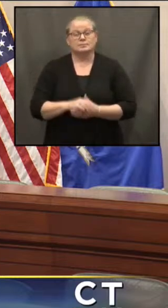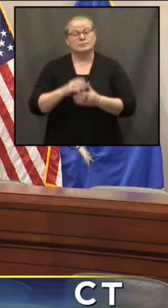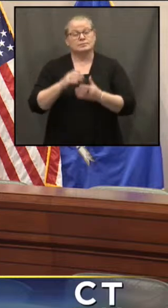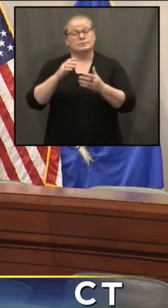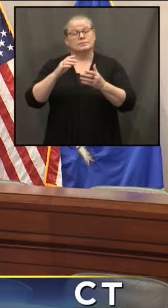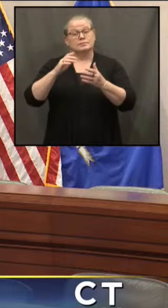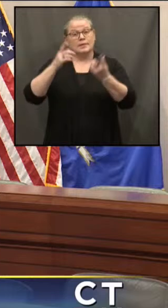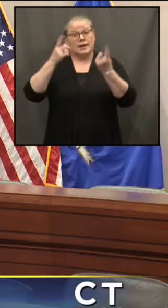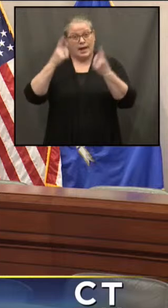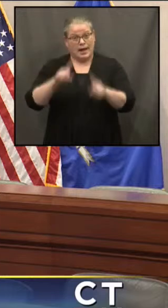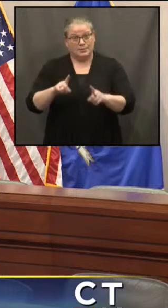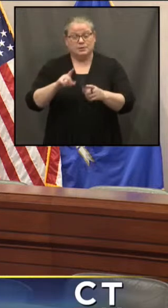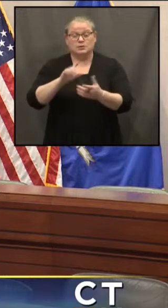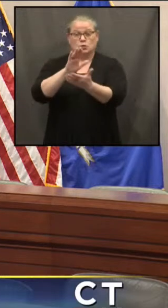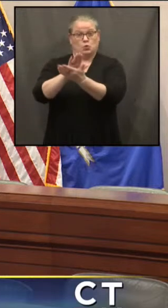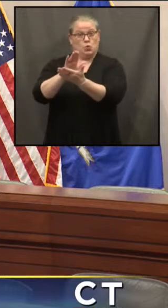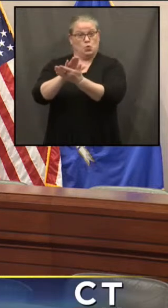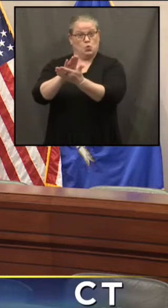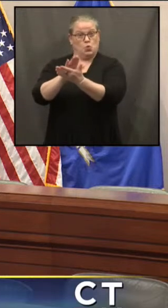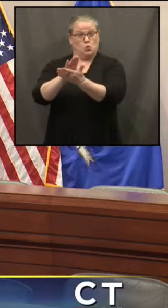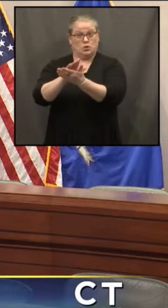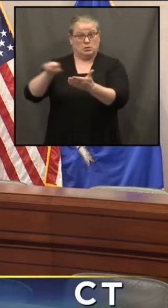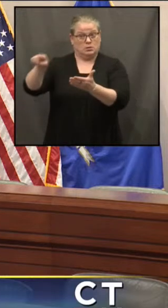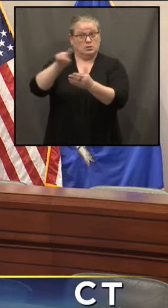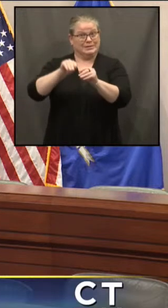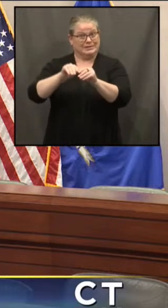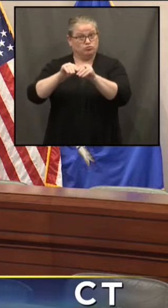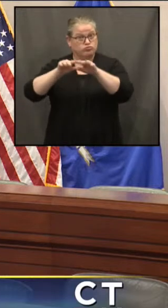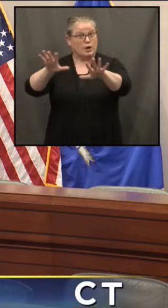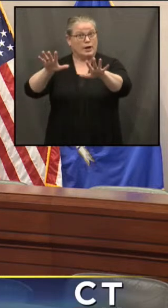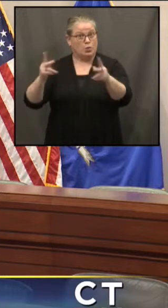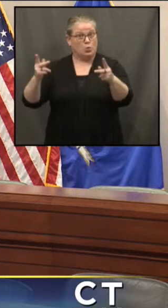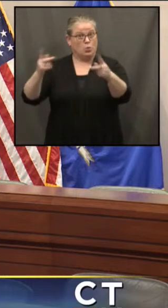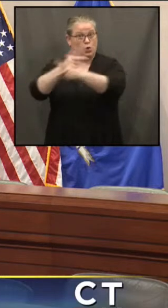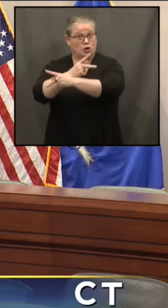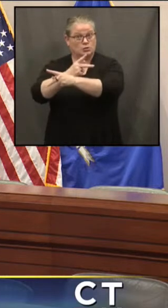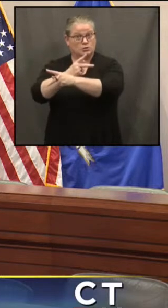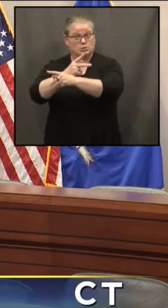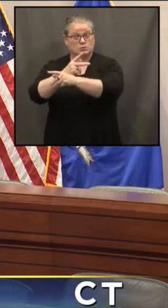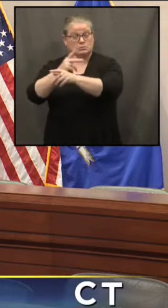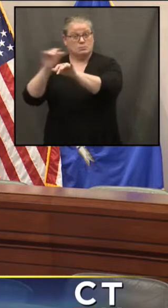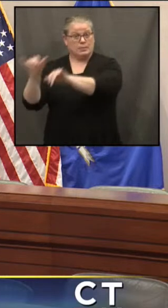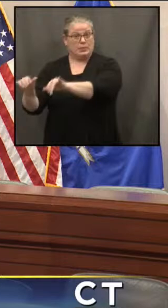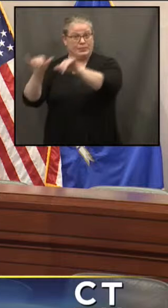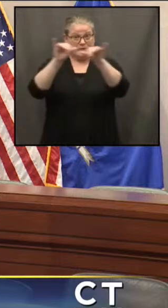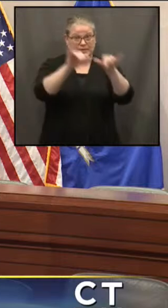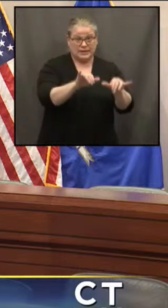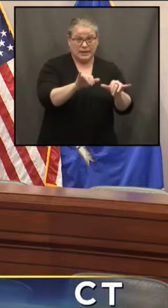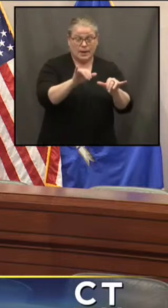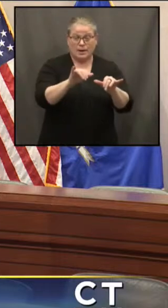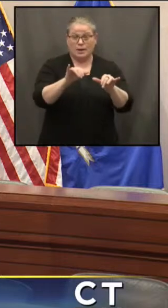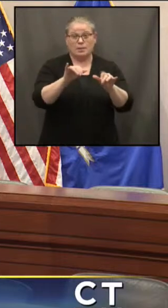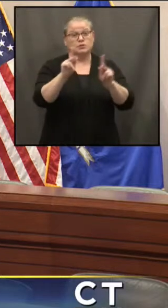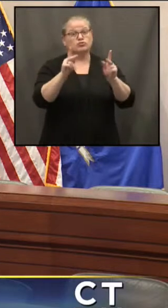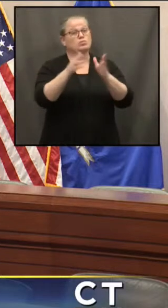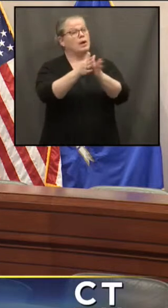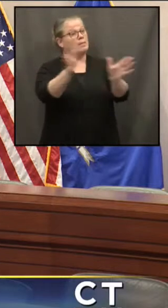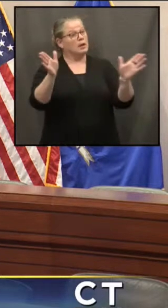that it has the general public? And have you seen some schools moving to remote learning recently, at least temporarily?